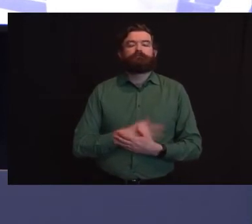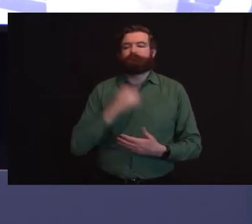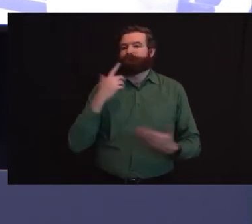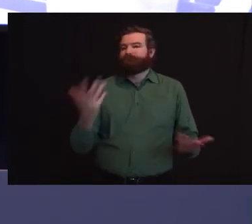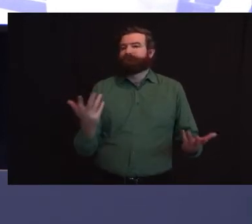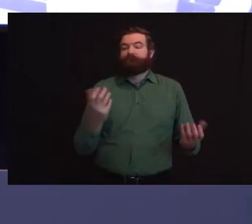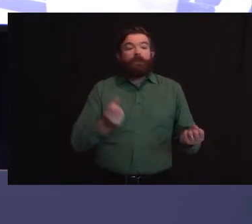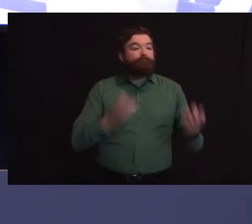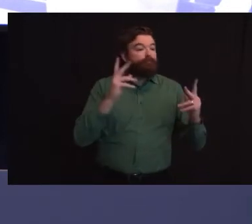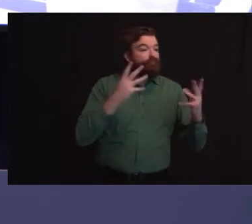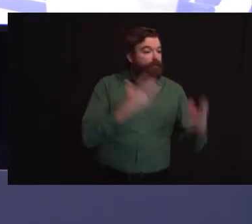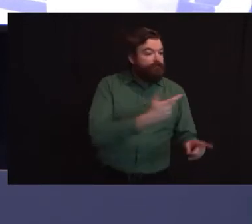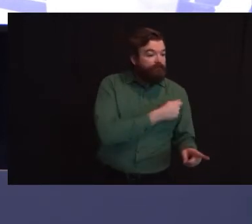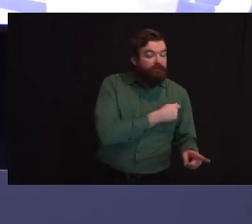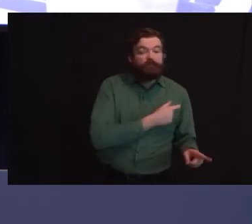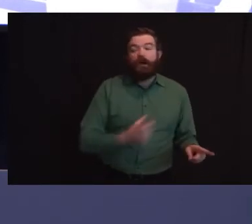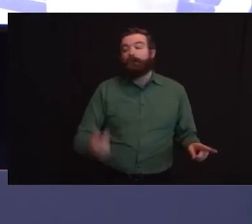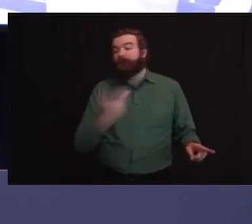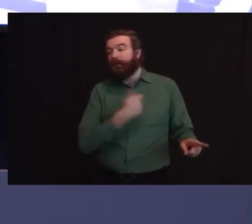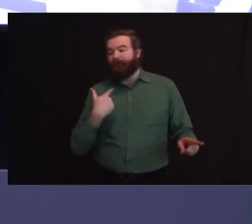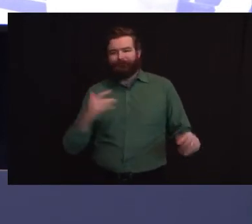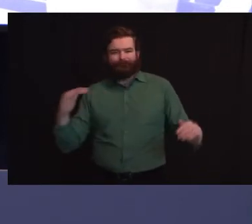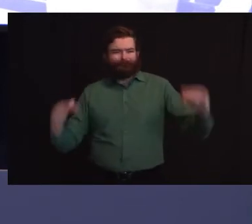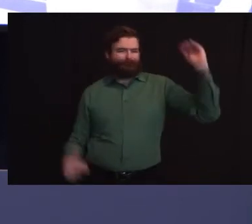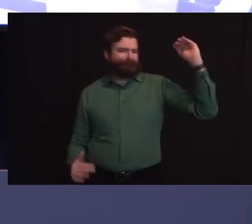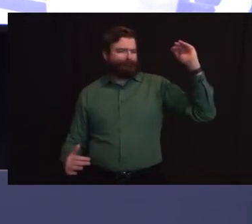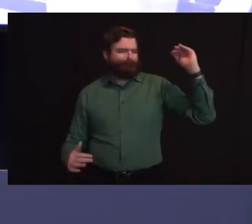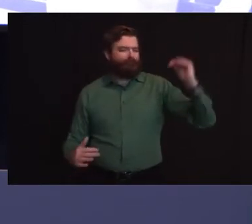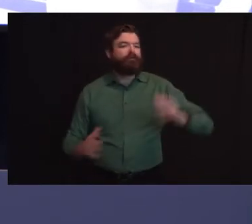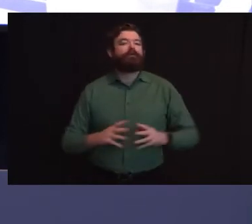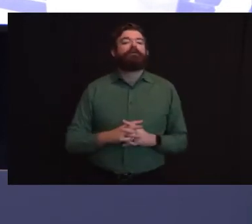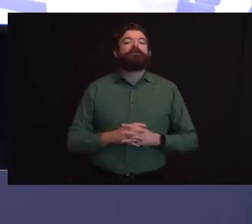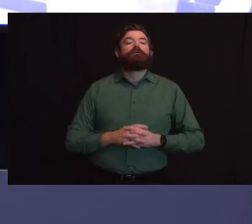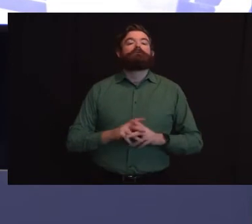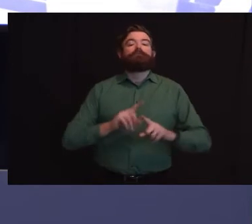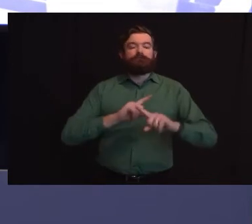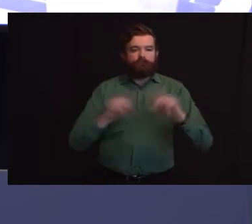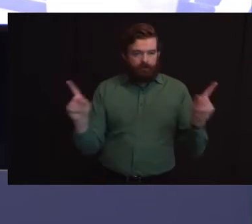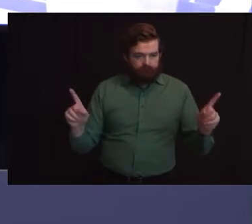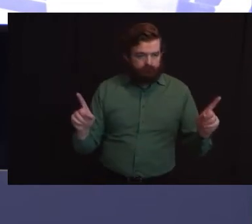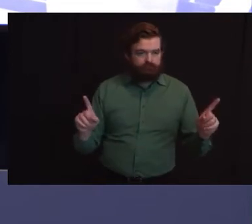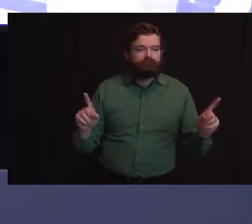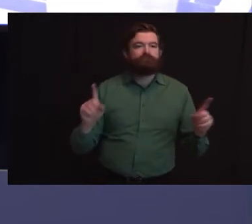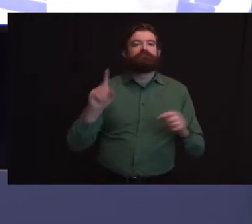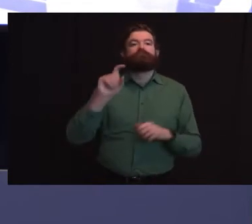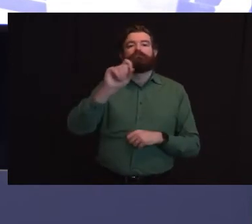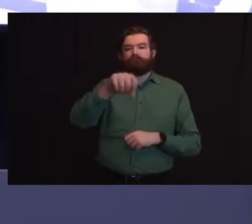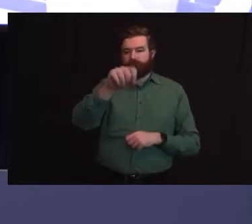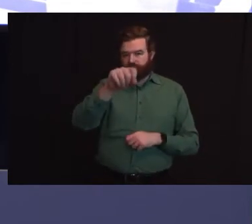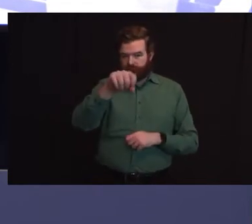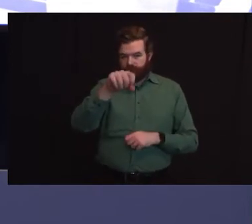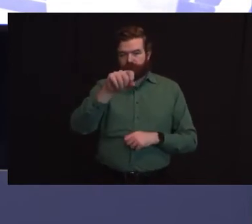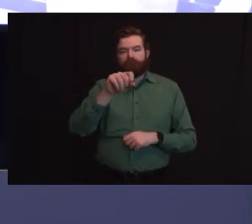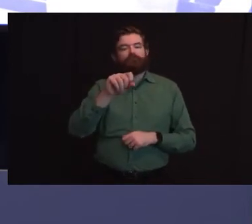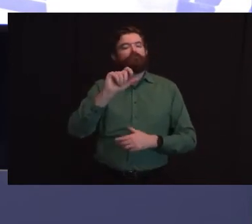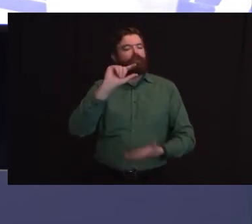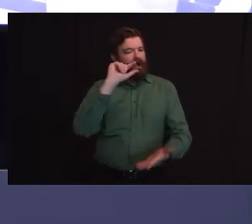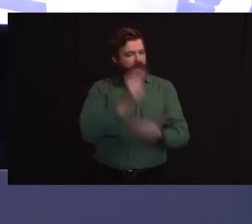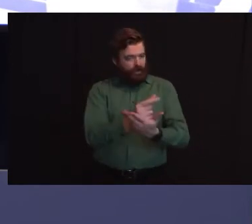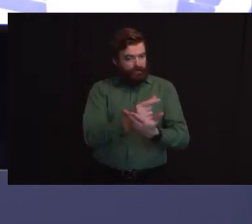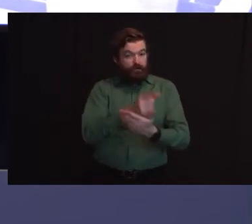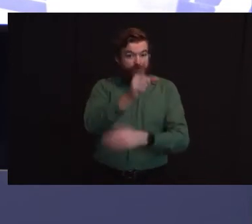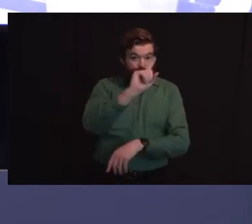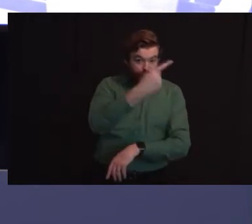guaranteed adequate supply of booster doses to match initial doses. We understand everyone is eager to get vaccinated as